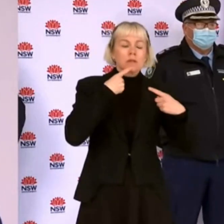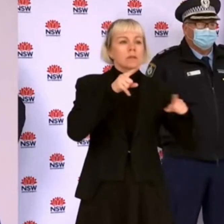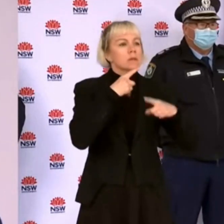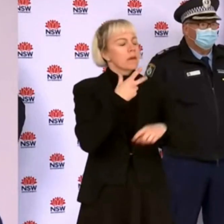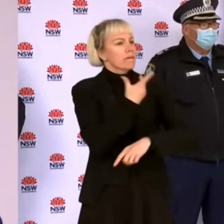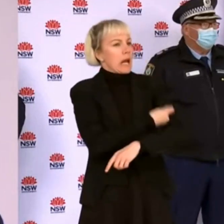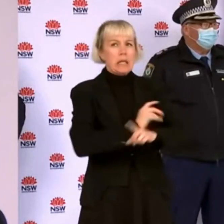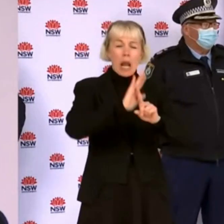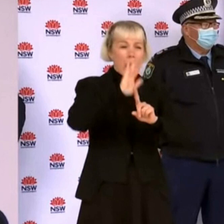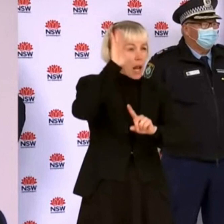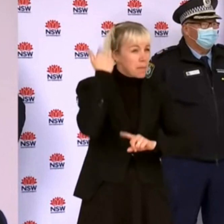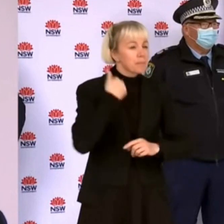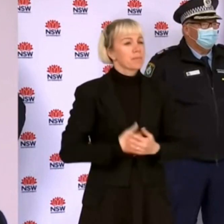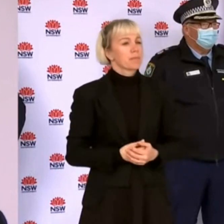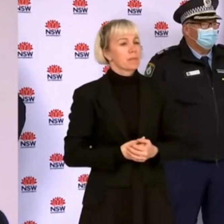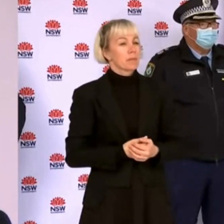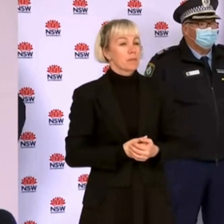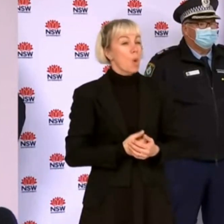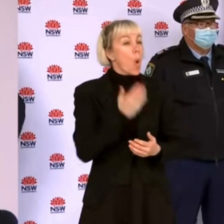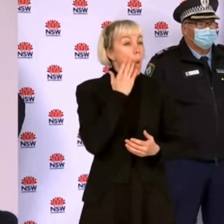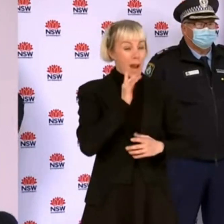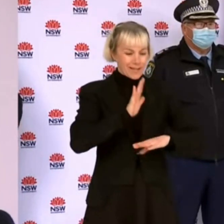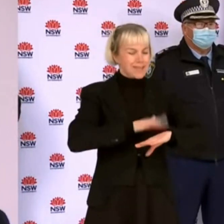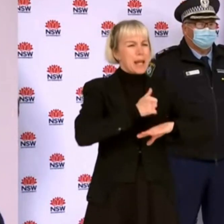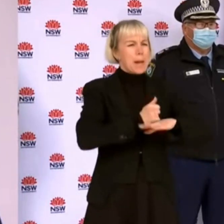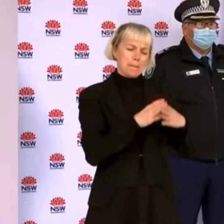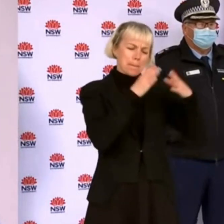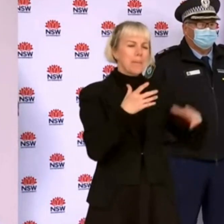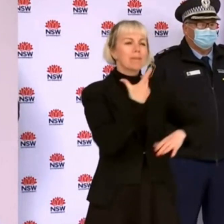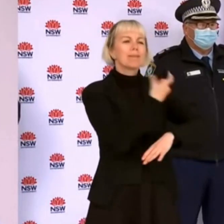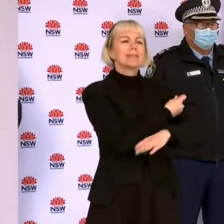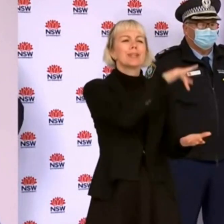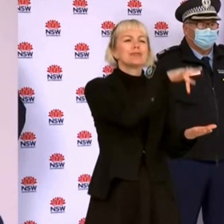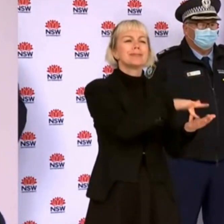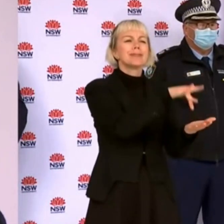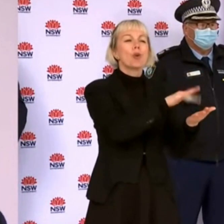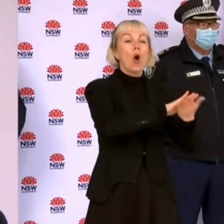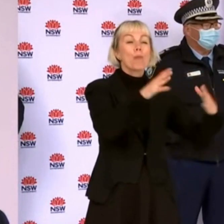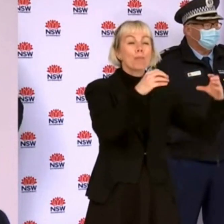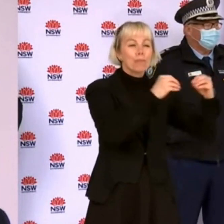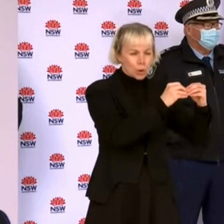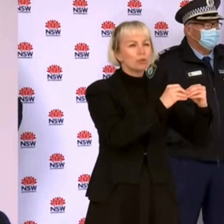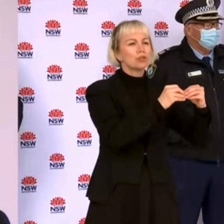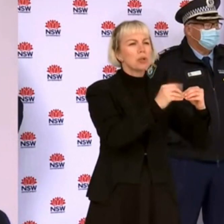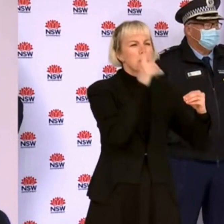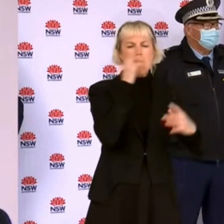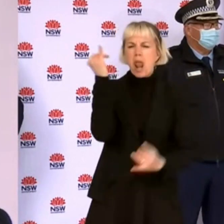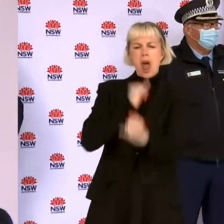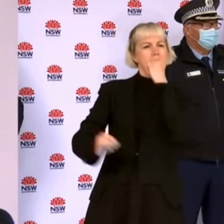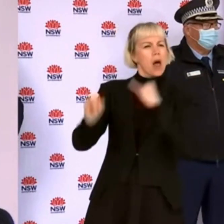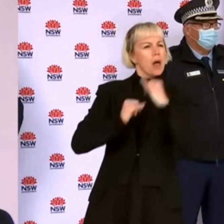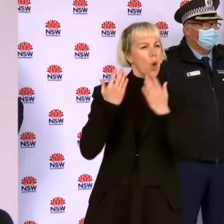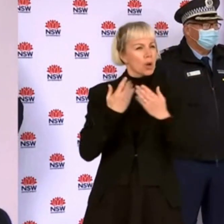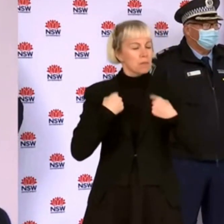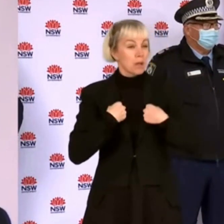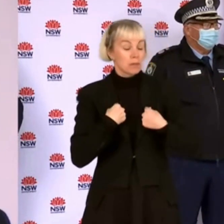up our mass vaccination hubs. I remember being told that states don't have a role to play in the vaccination rollout. But we know how critical it is